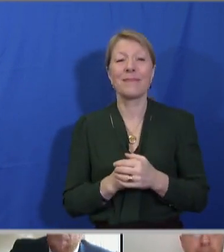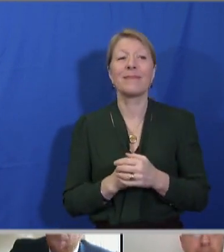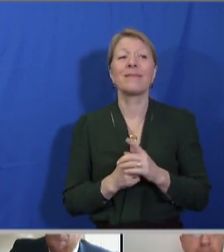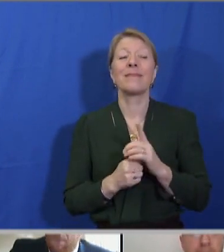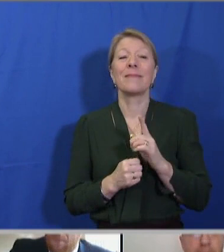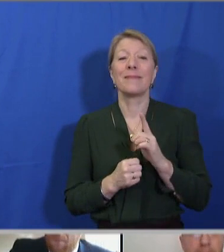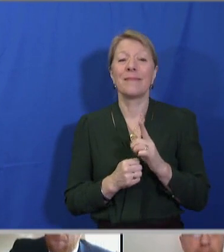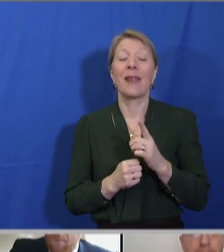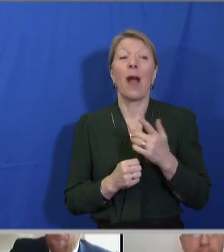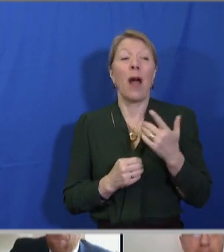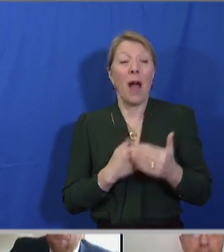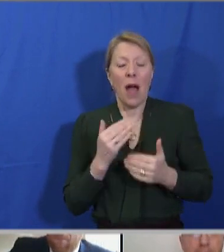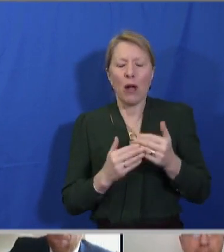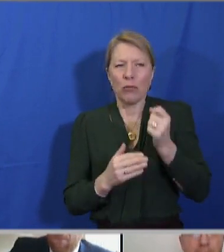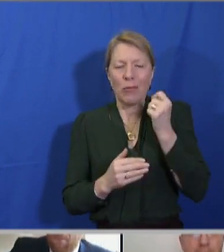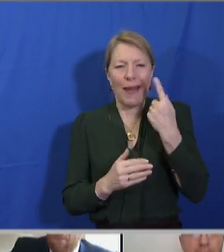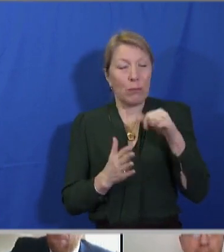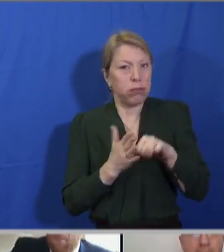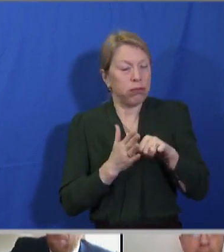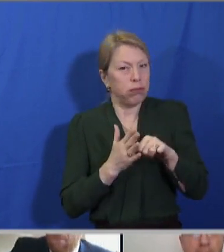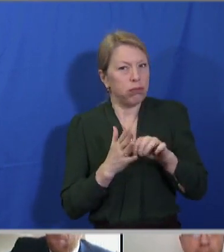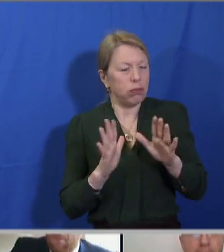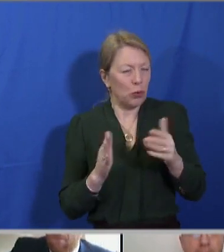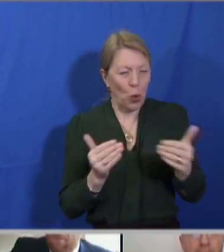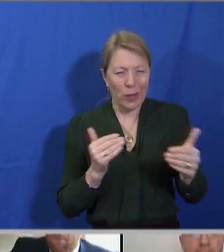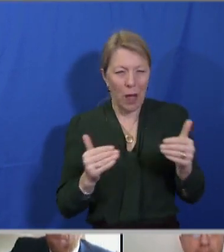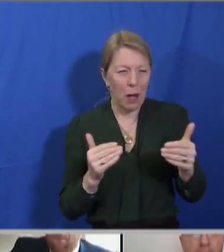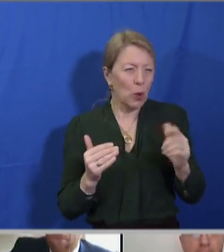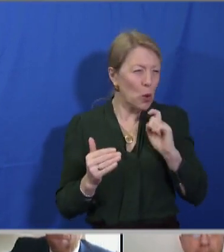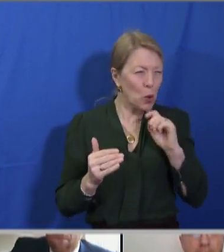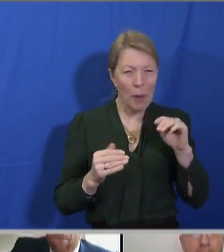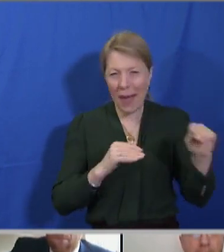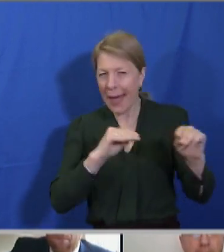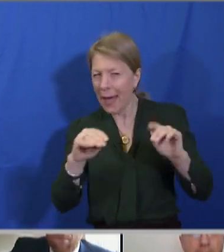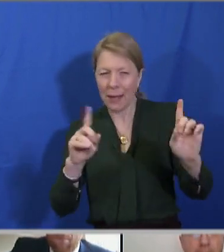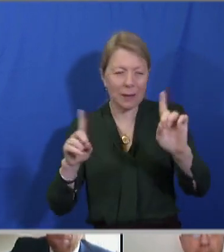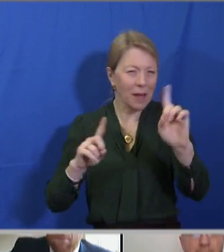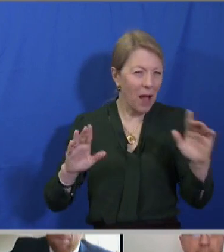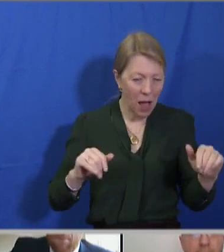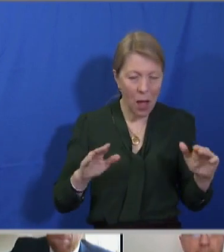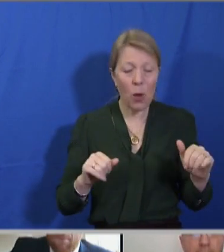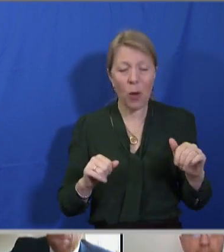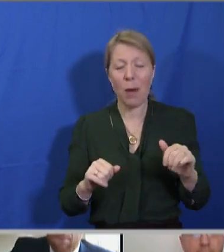few hurdles along the way, if I'm honest with you, Carol, but we're working very, very hard to make sure this is